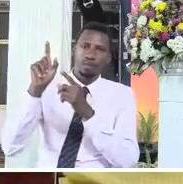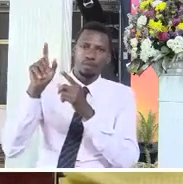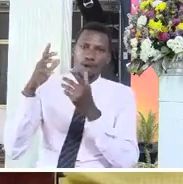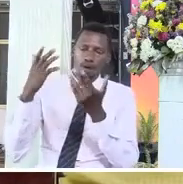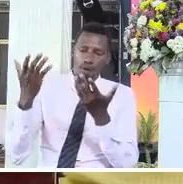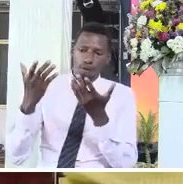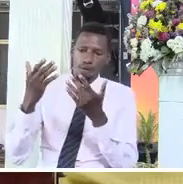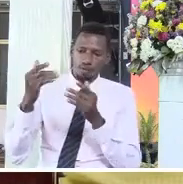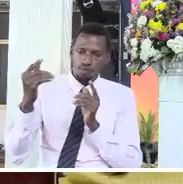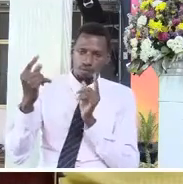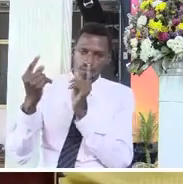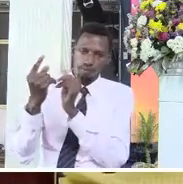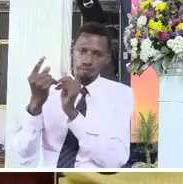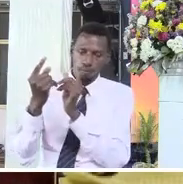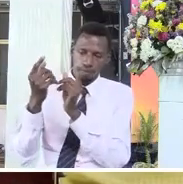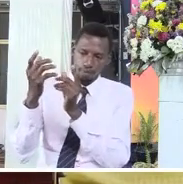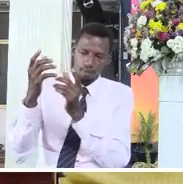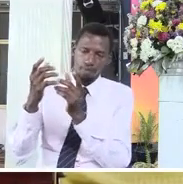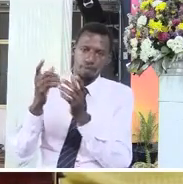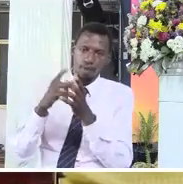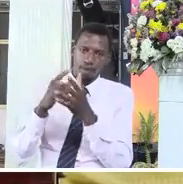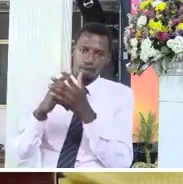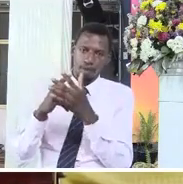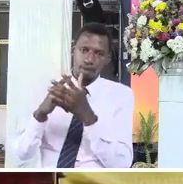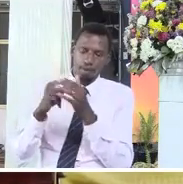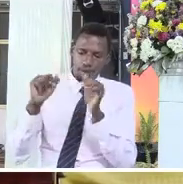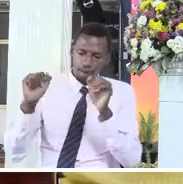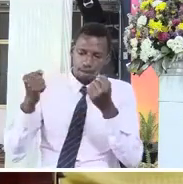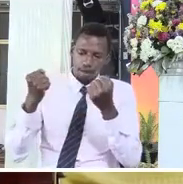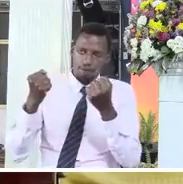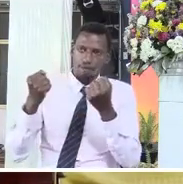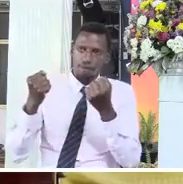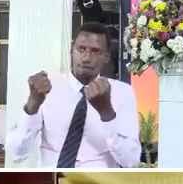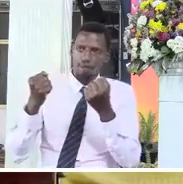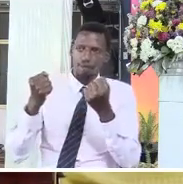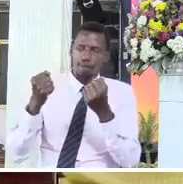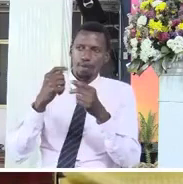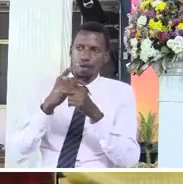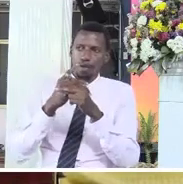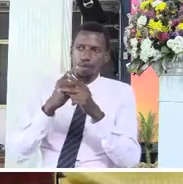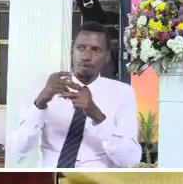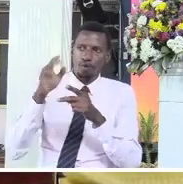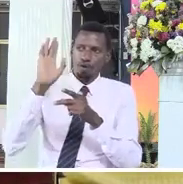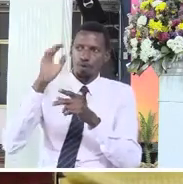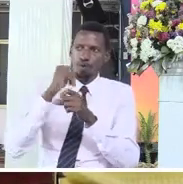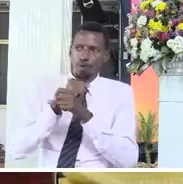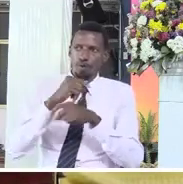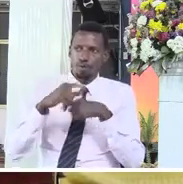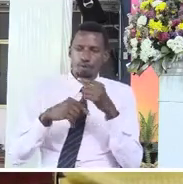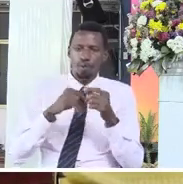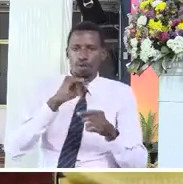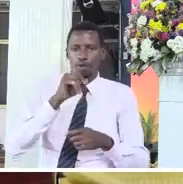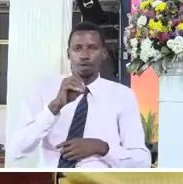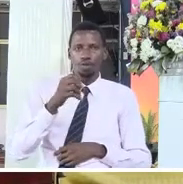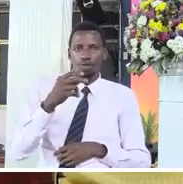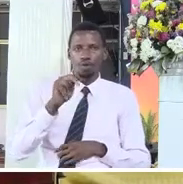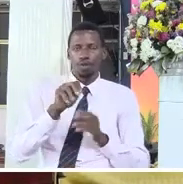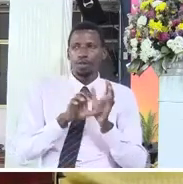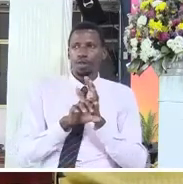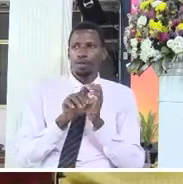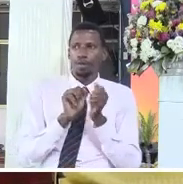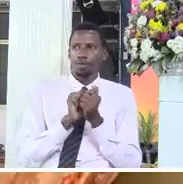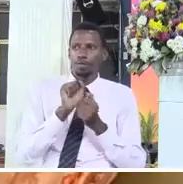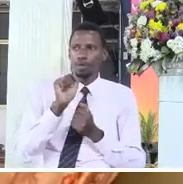are and lifting them so that we can take God's work forward. John 15 verse 9